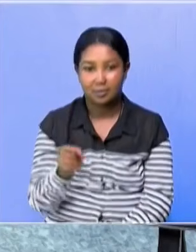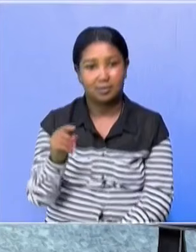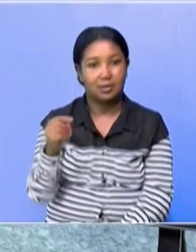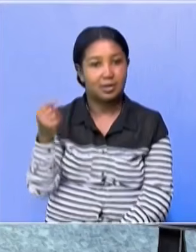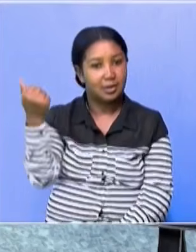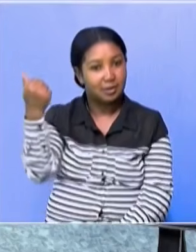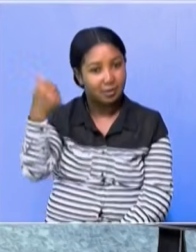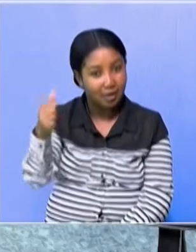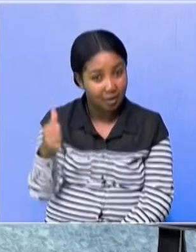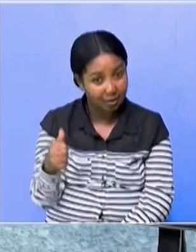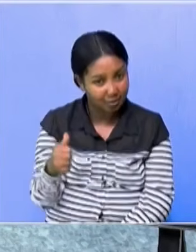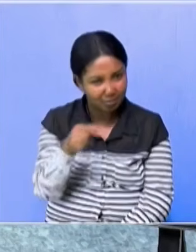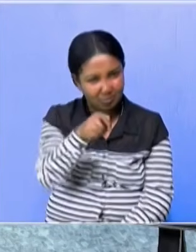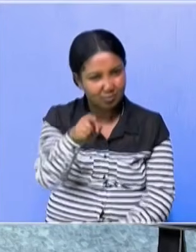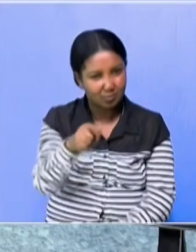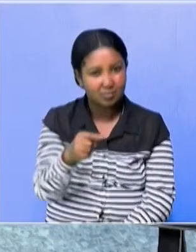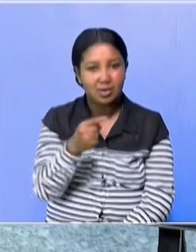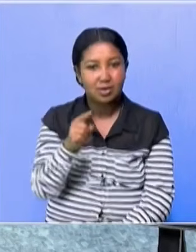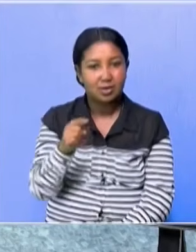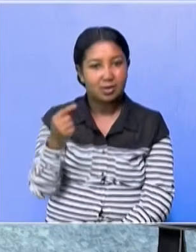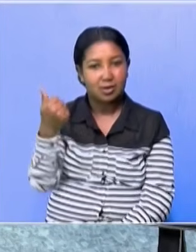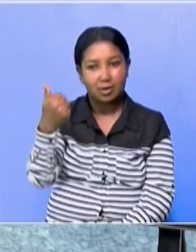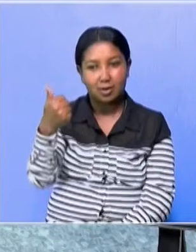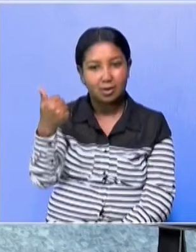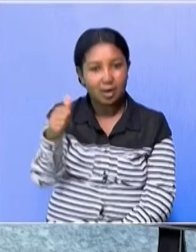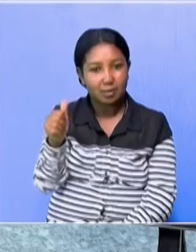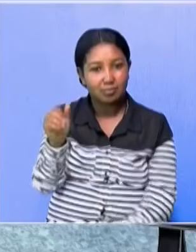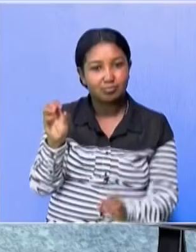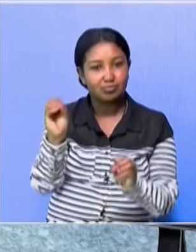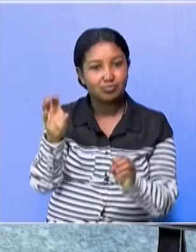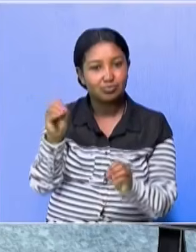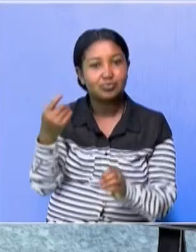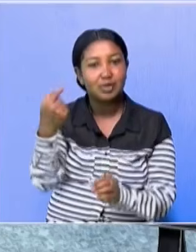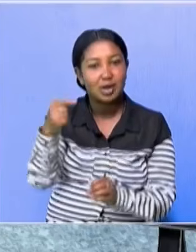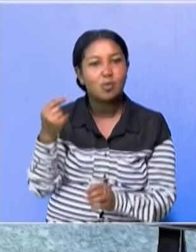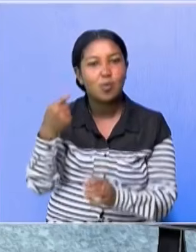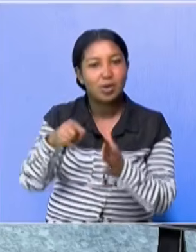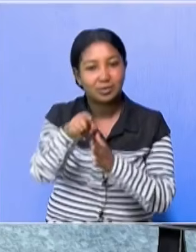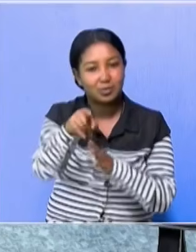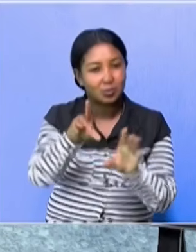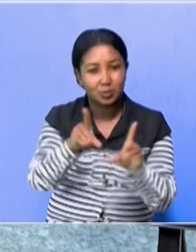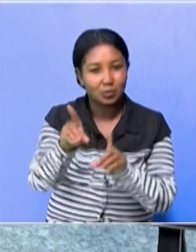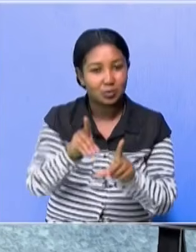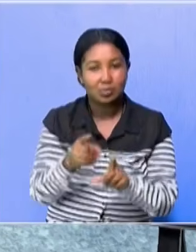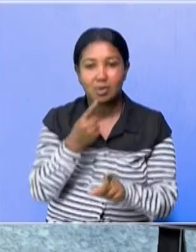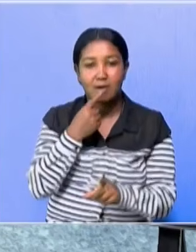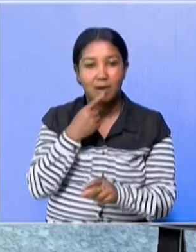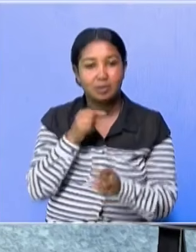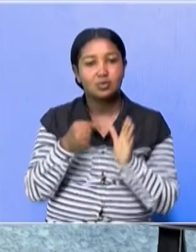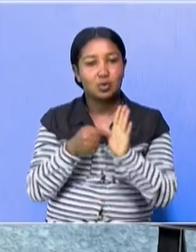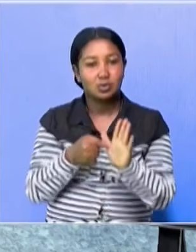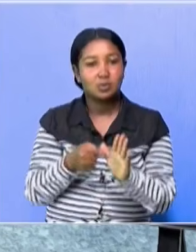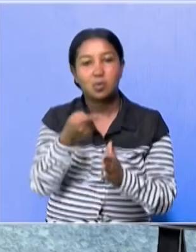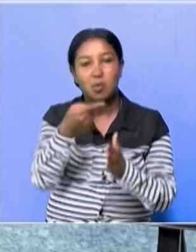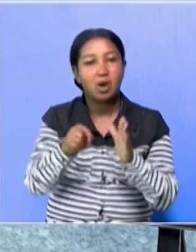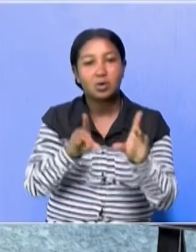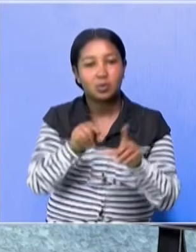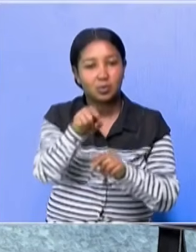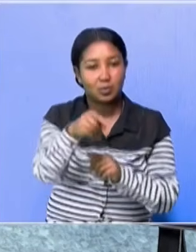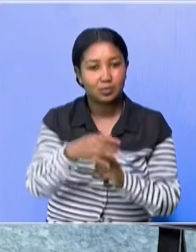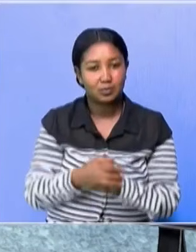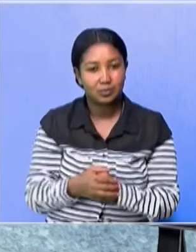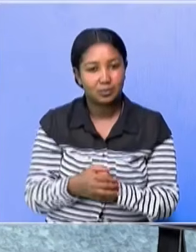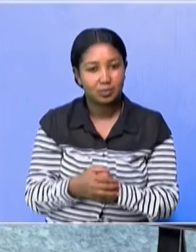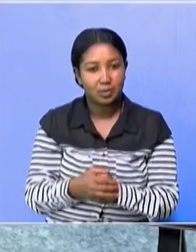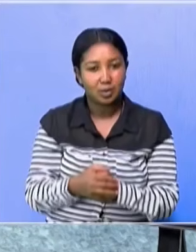light. What do you do when the green light shows, oh yeah, and when the red light shows, what do you do?